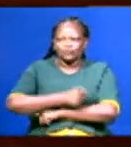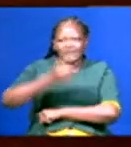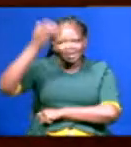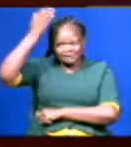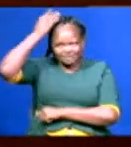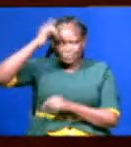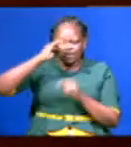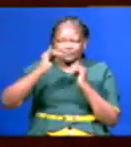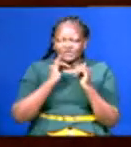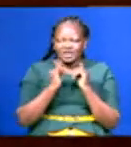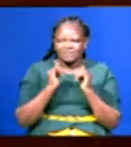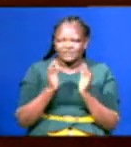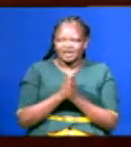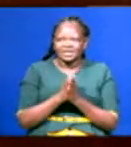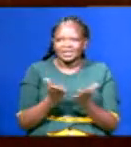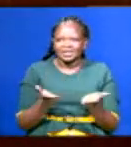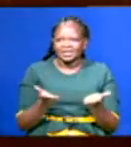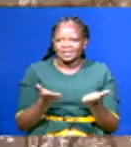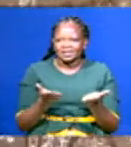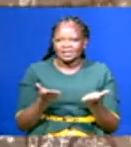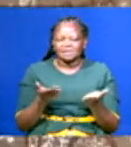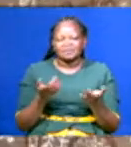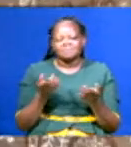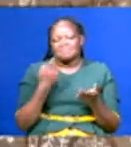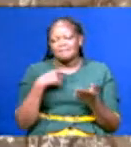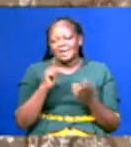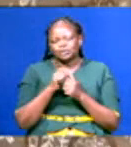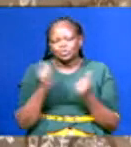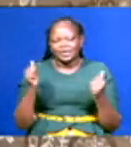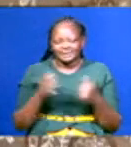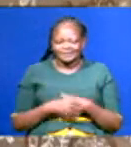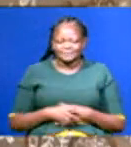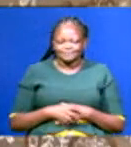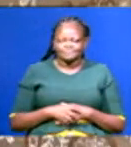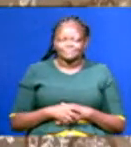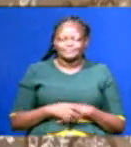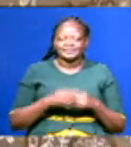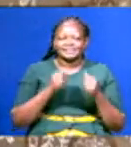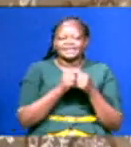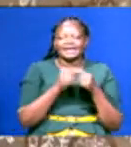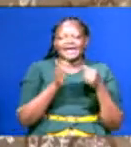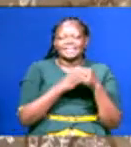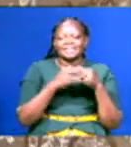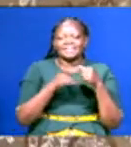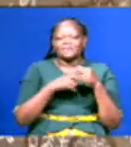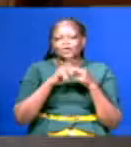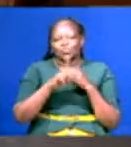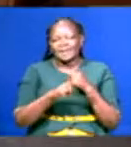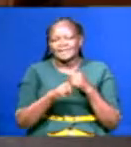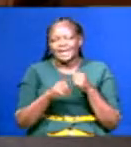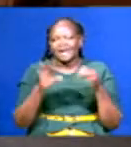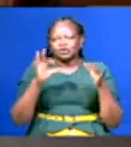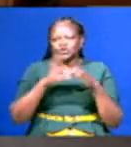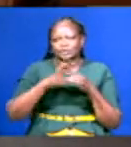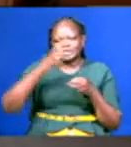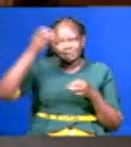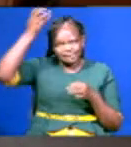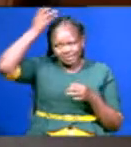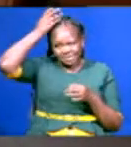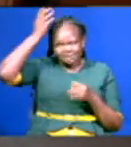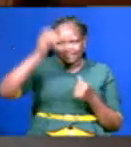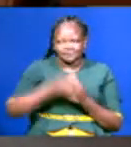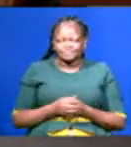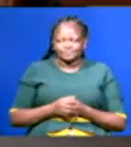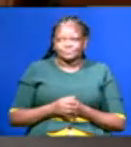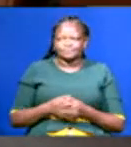interview and I was successful. So in 1971, I joined nursing. The interest